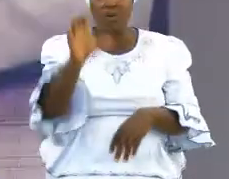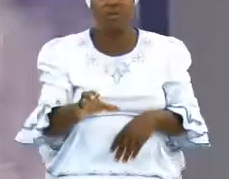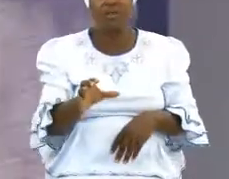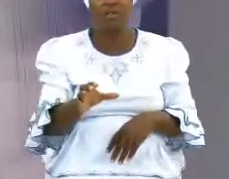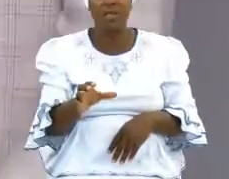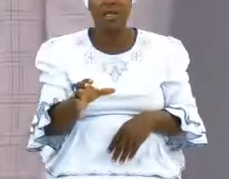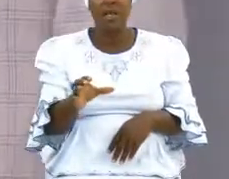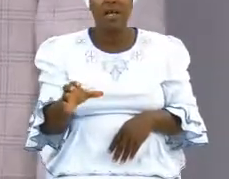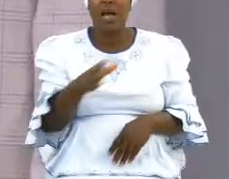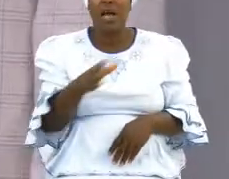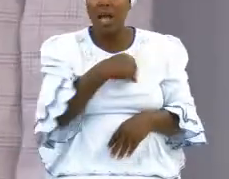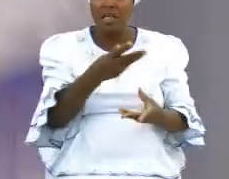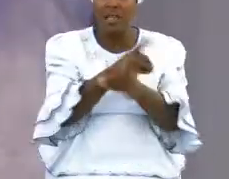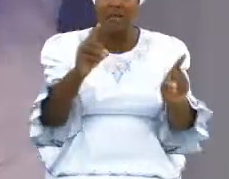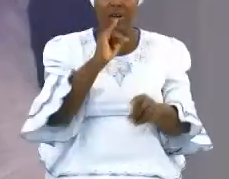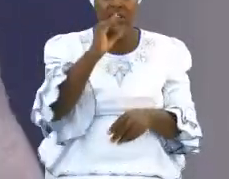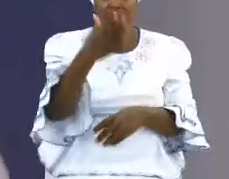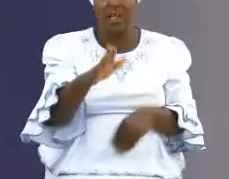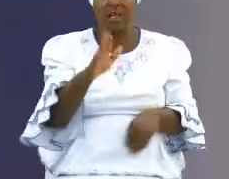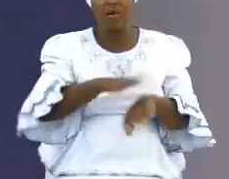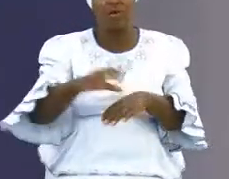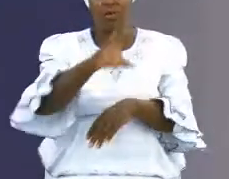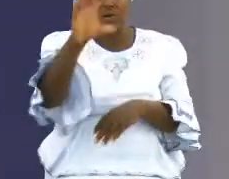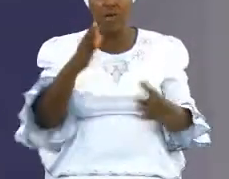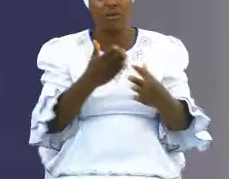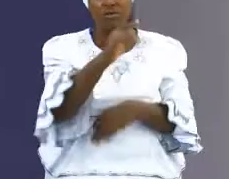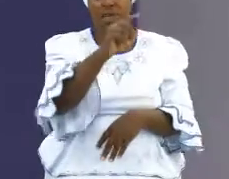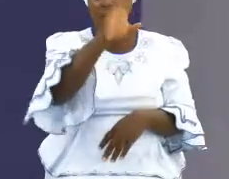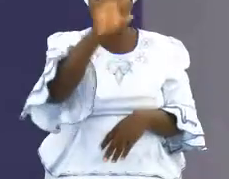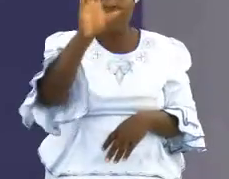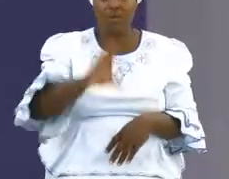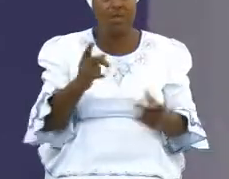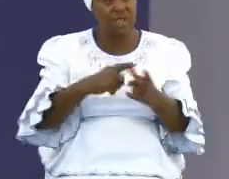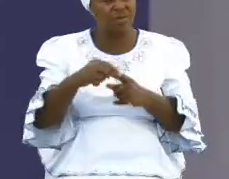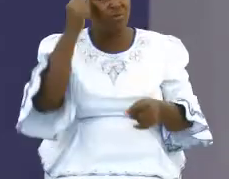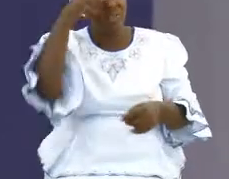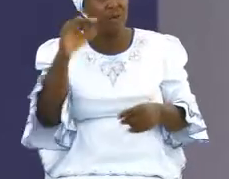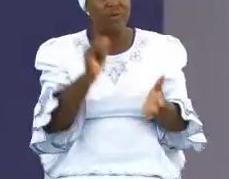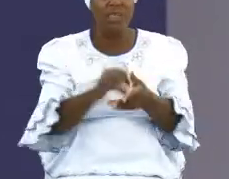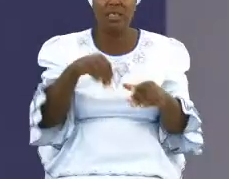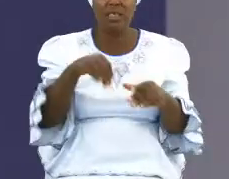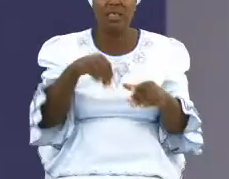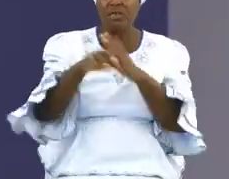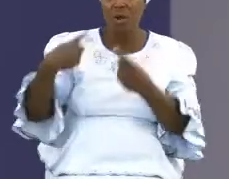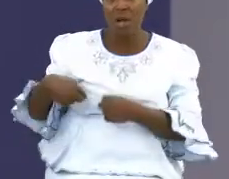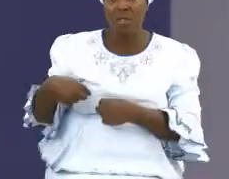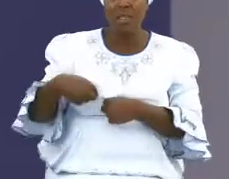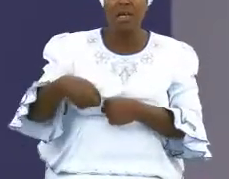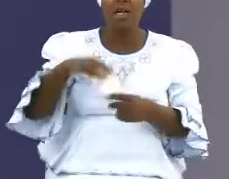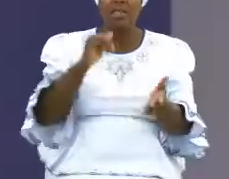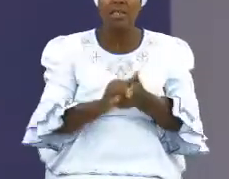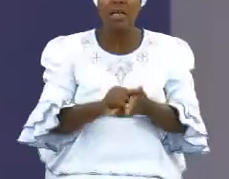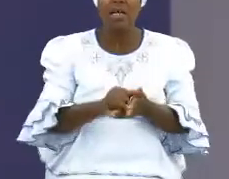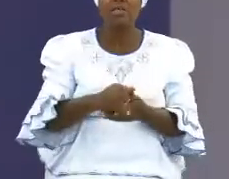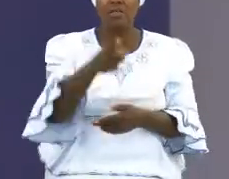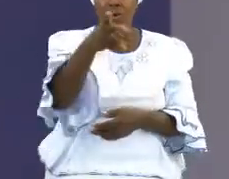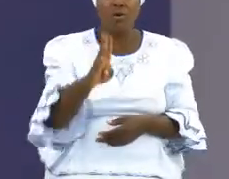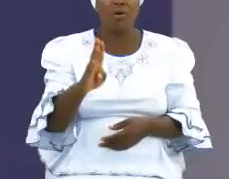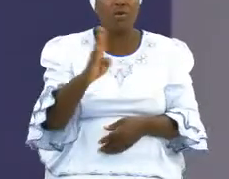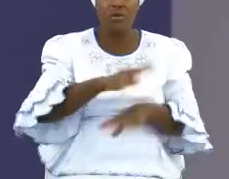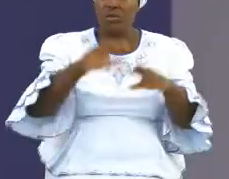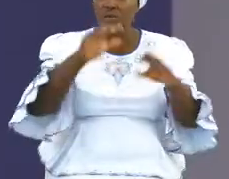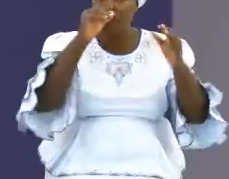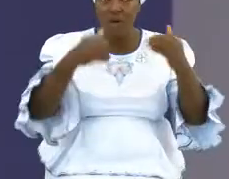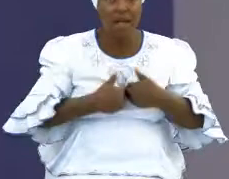and deliverance available through the cross, you perceive that in your heart, that God is no